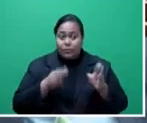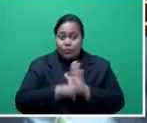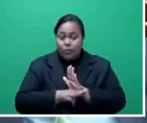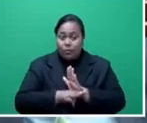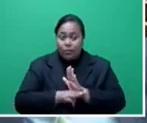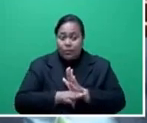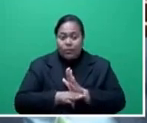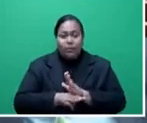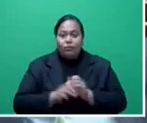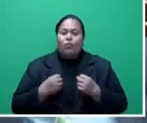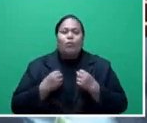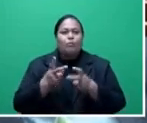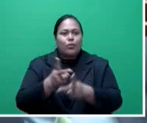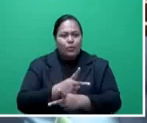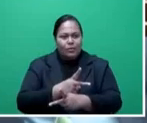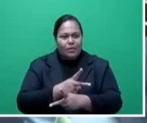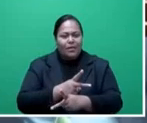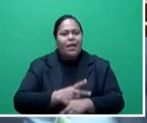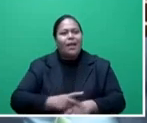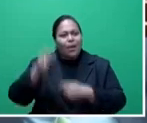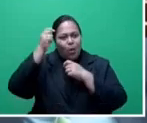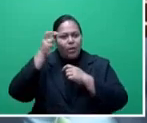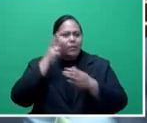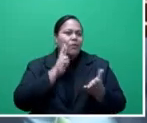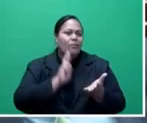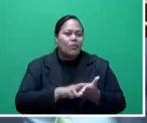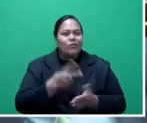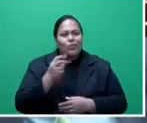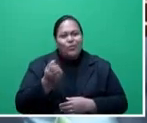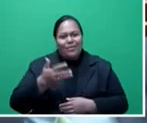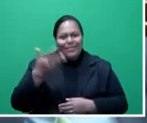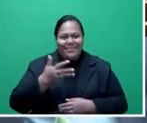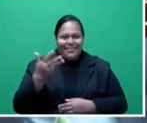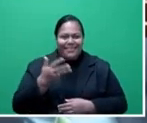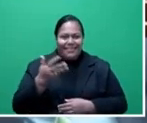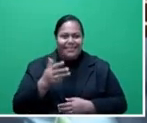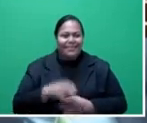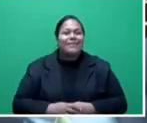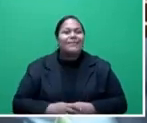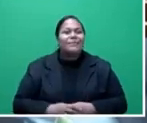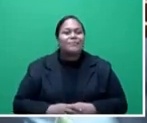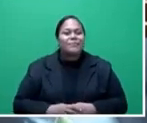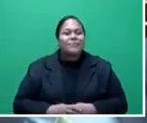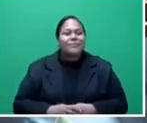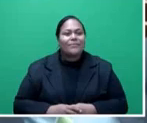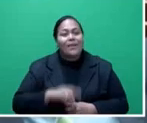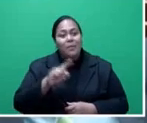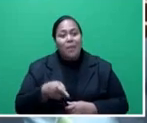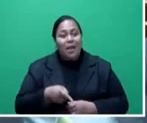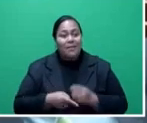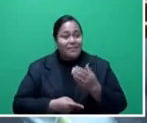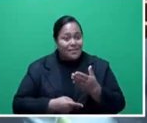audit report for 2019, Honourable Speaker. Basically, in a nutshell, what he fails to realize again is